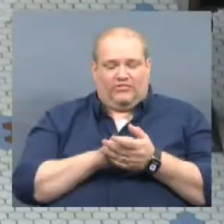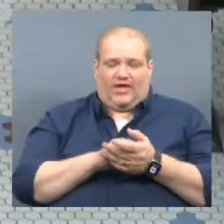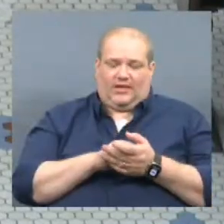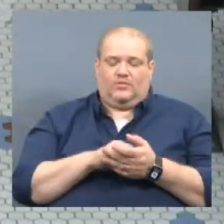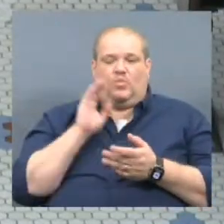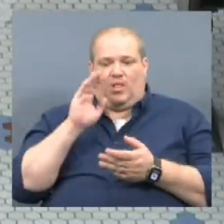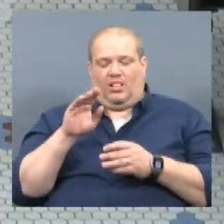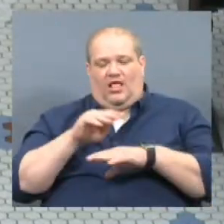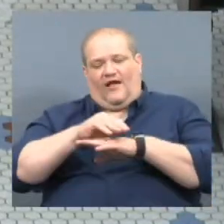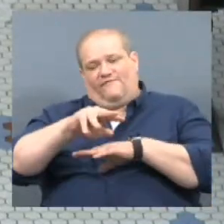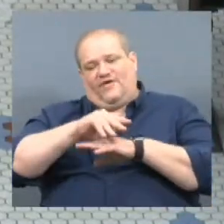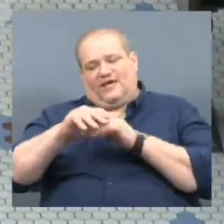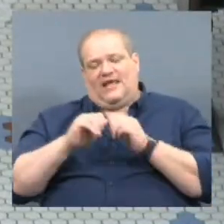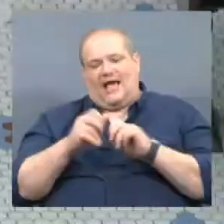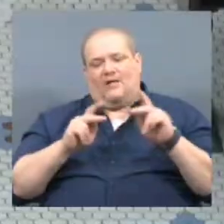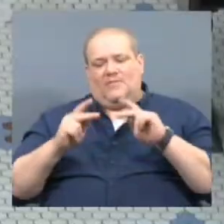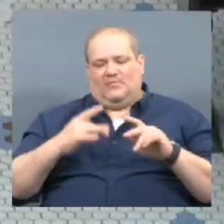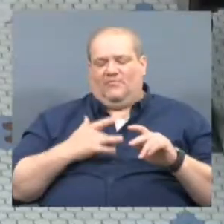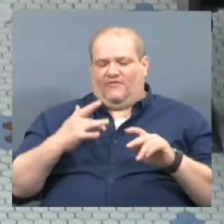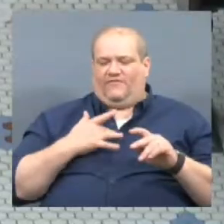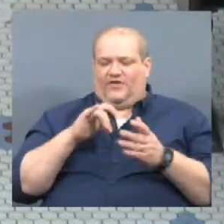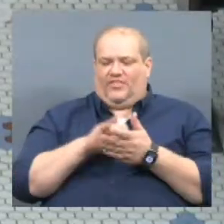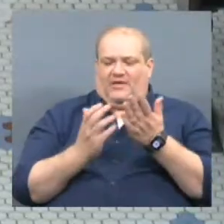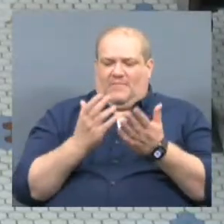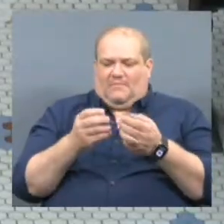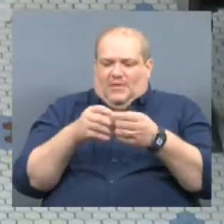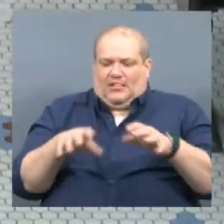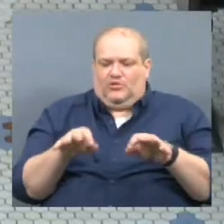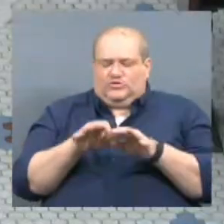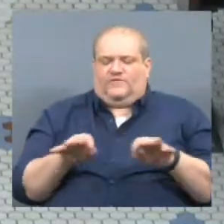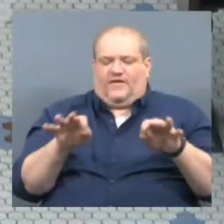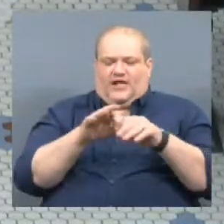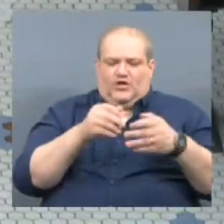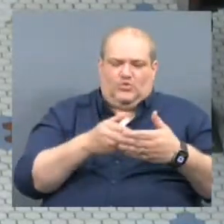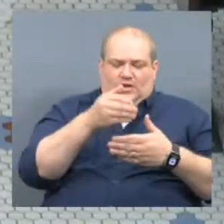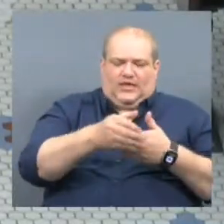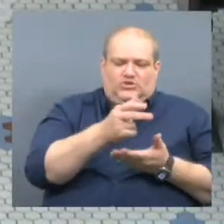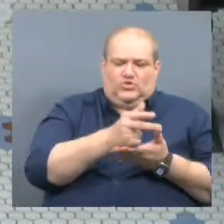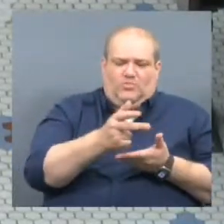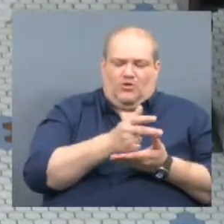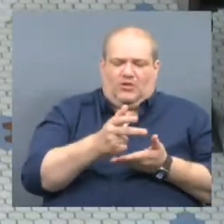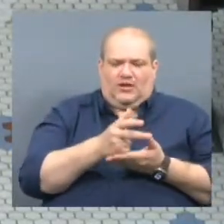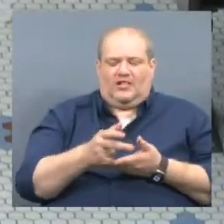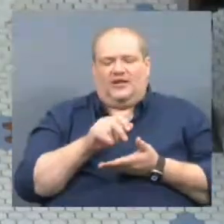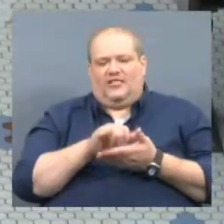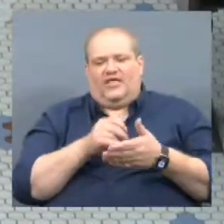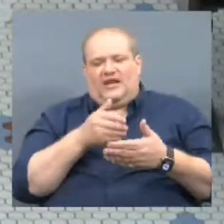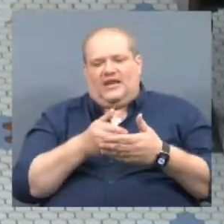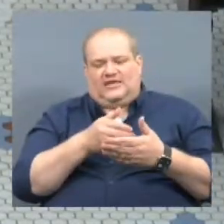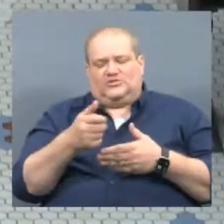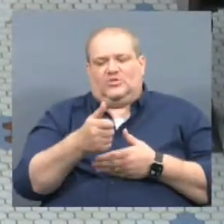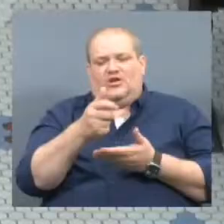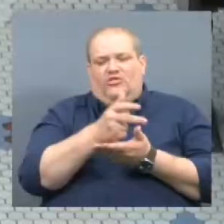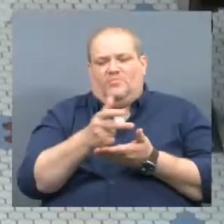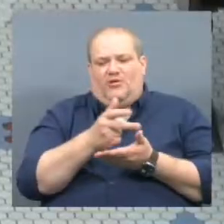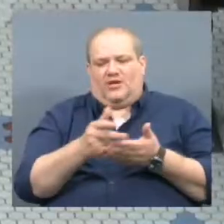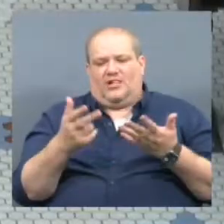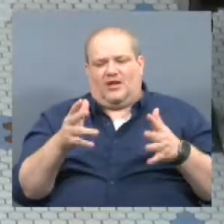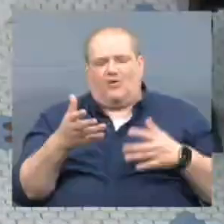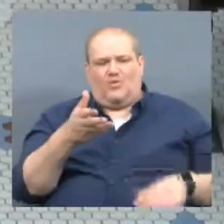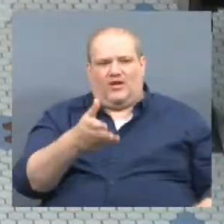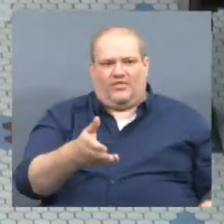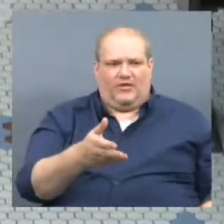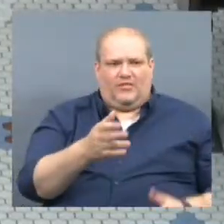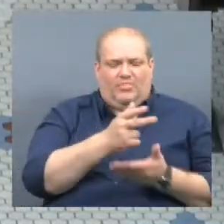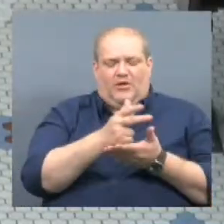offsets how people feel that they might lose value being next to a parking lot. It is next to another parking lot that's already there. There